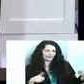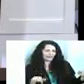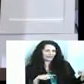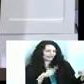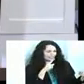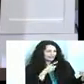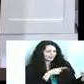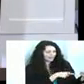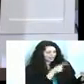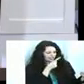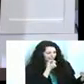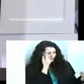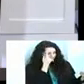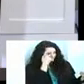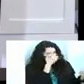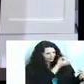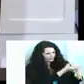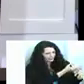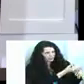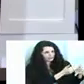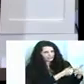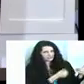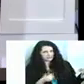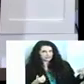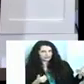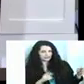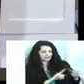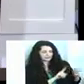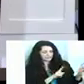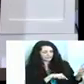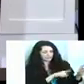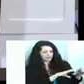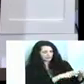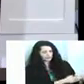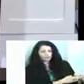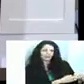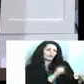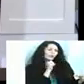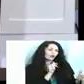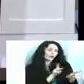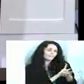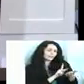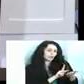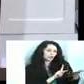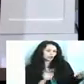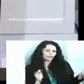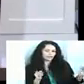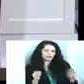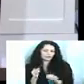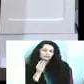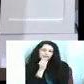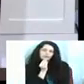faith radically different. They were a group of people who weren't as pure as the Jews. They had in some